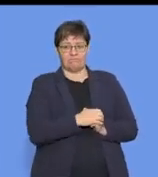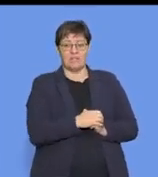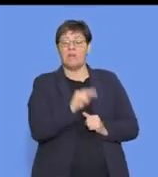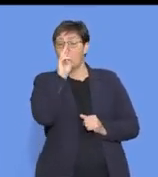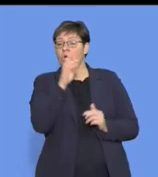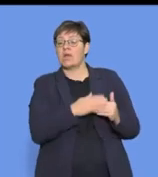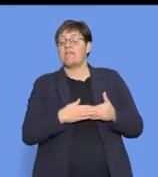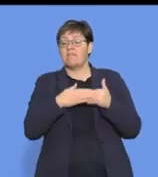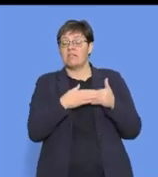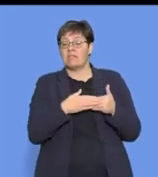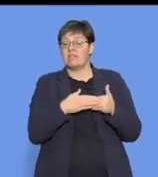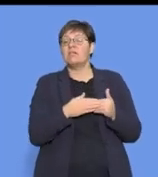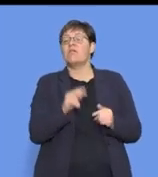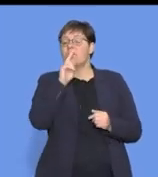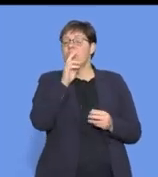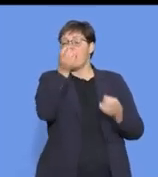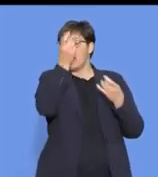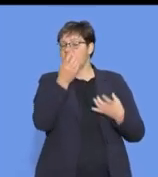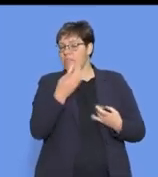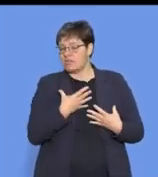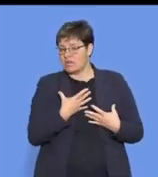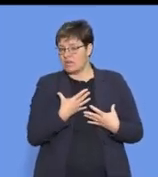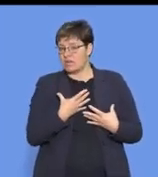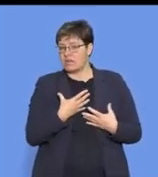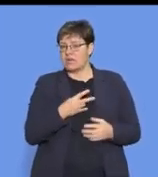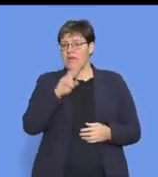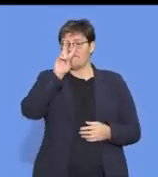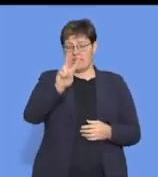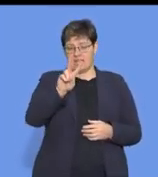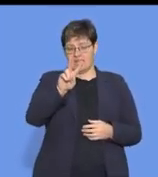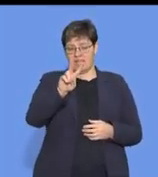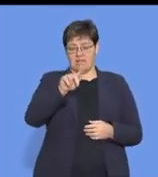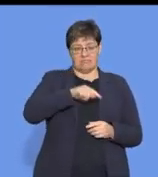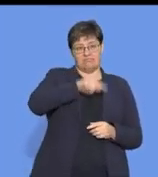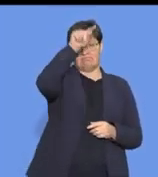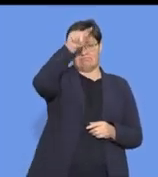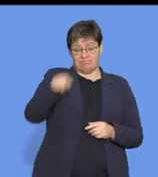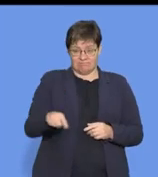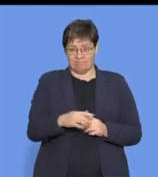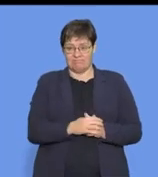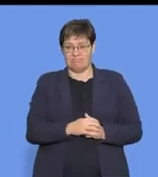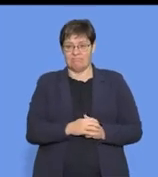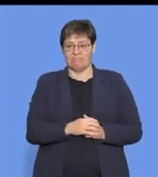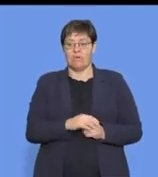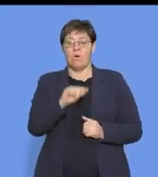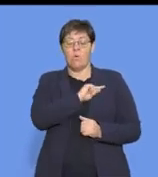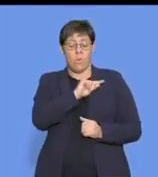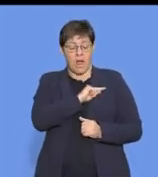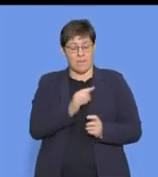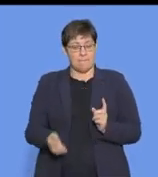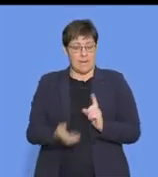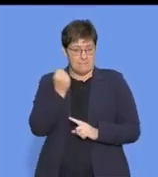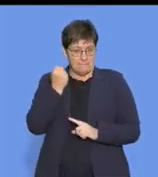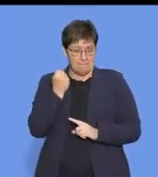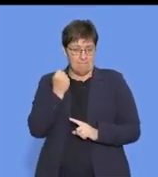look carefully, we're looking for information in a V pattern. So, our V pattern looks like this. Because we're